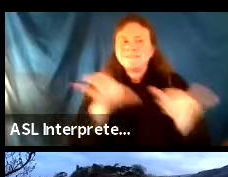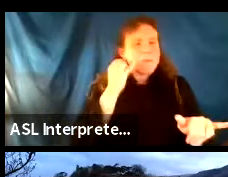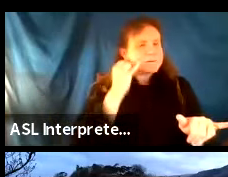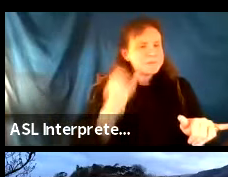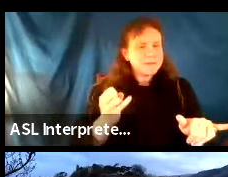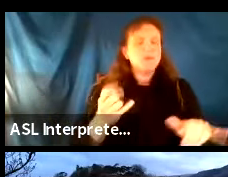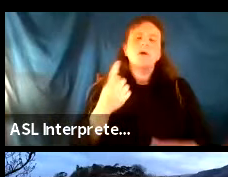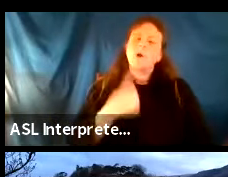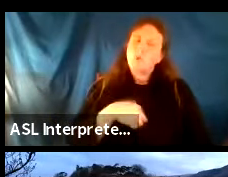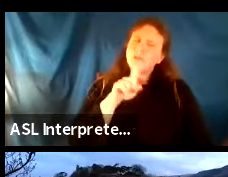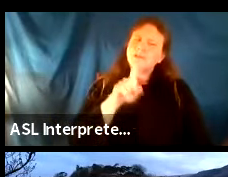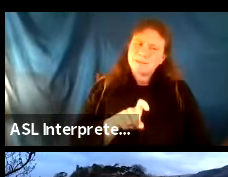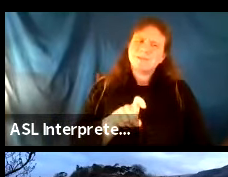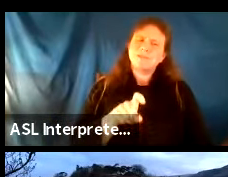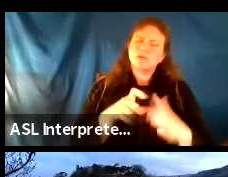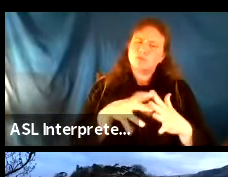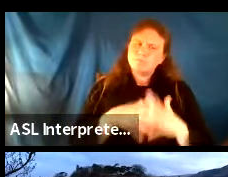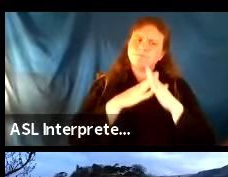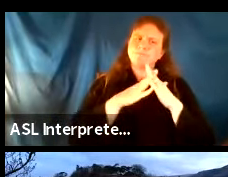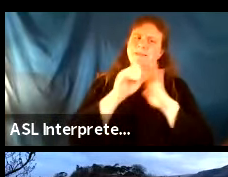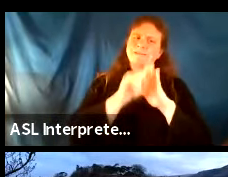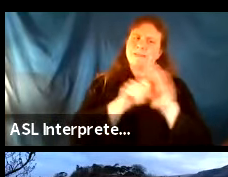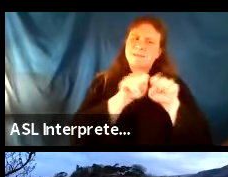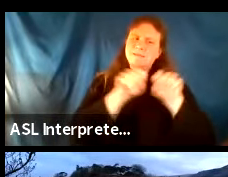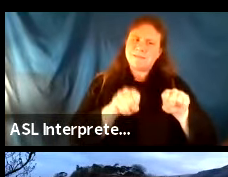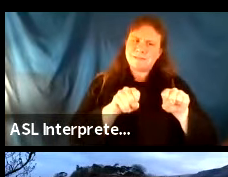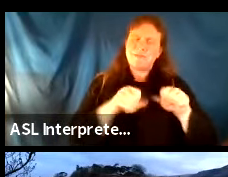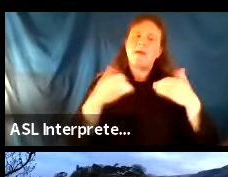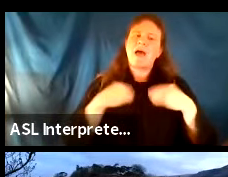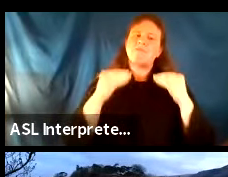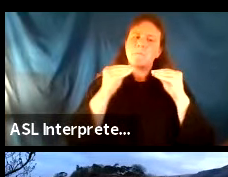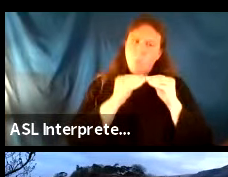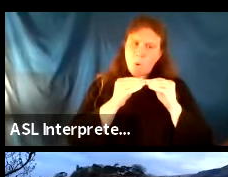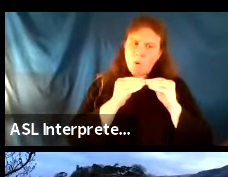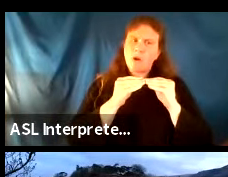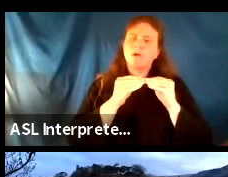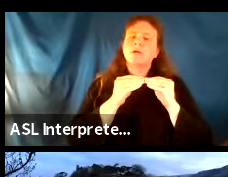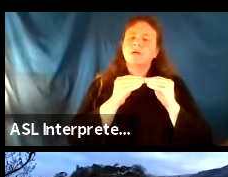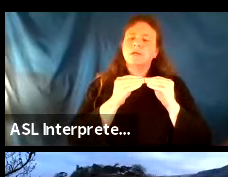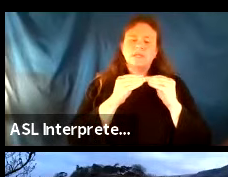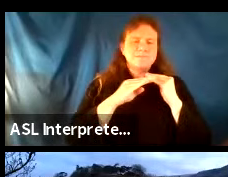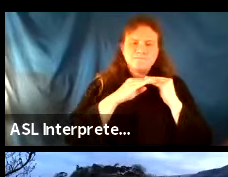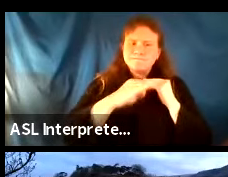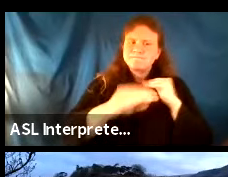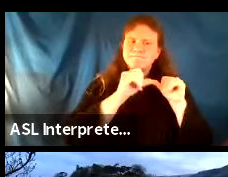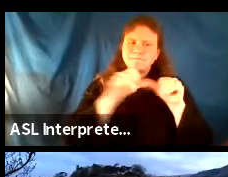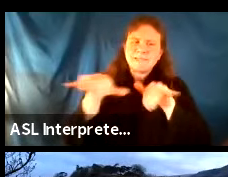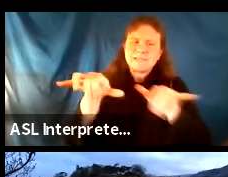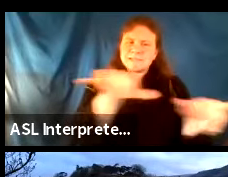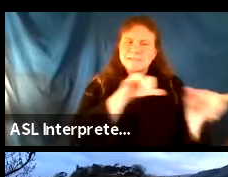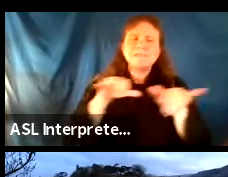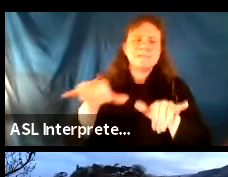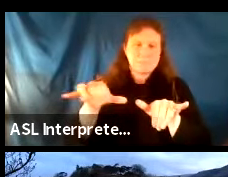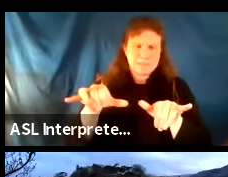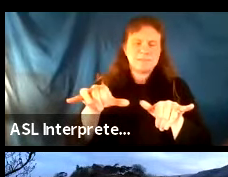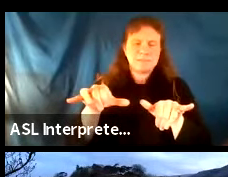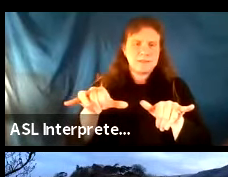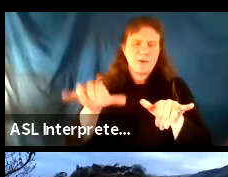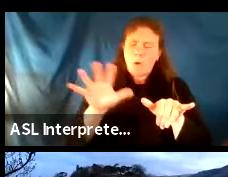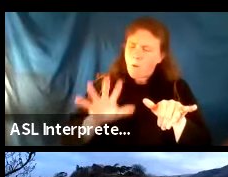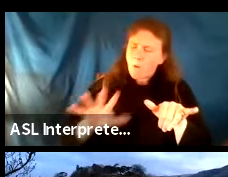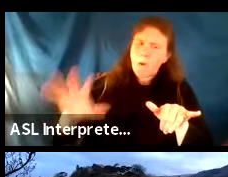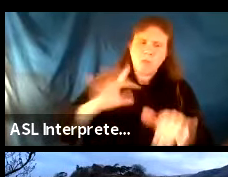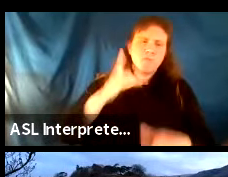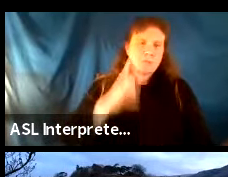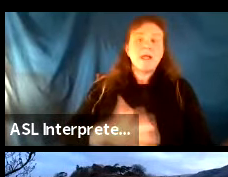build in consistency around these types of policies so that it's uniform across California. So thank